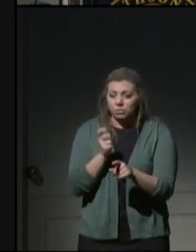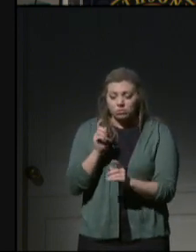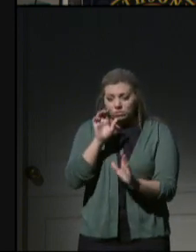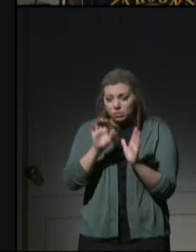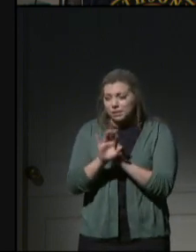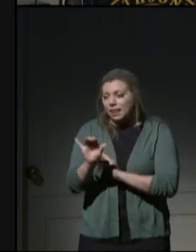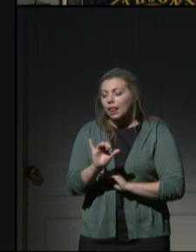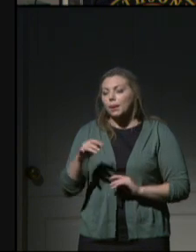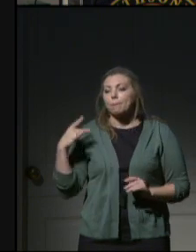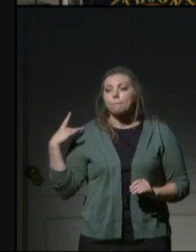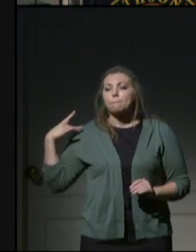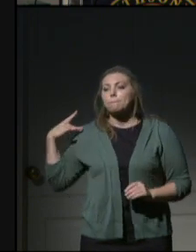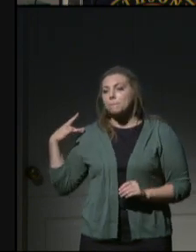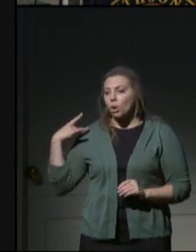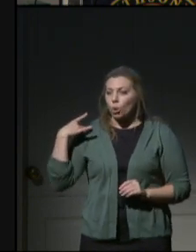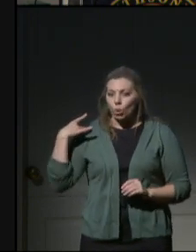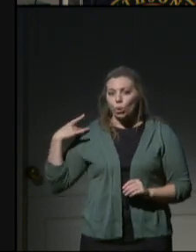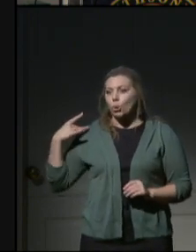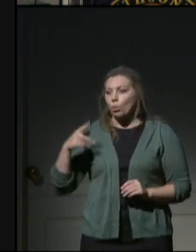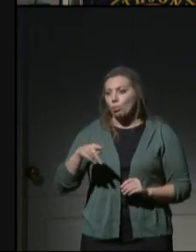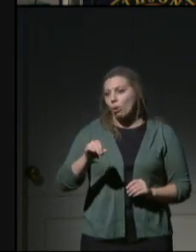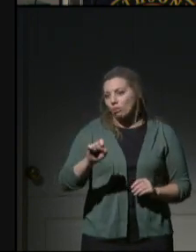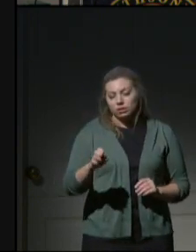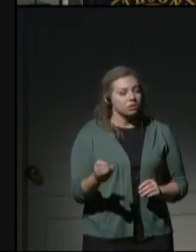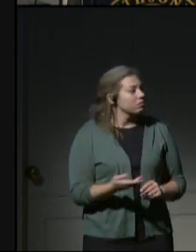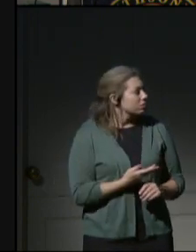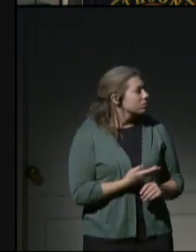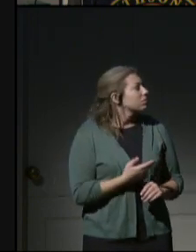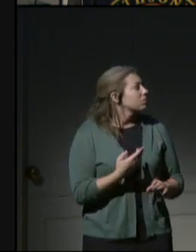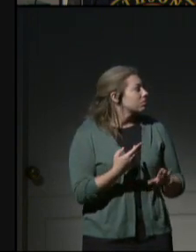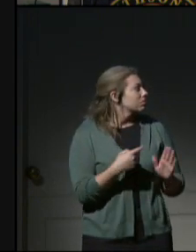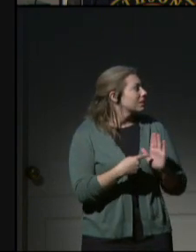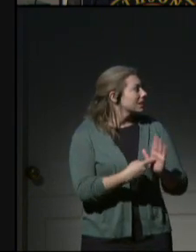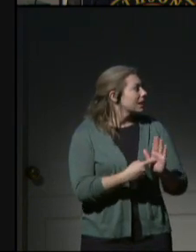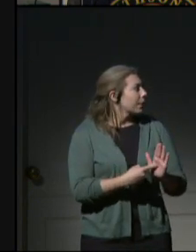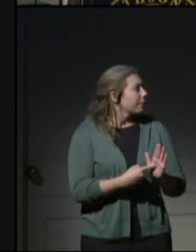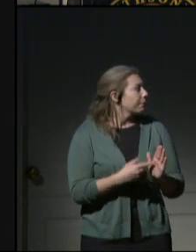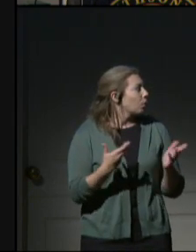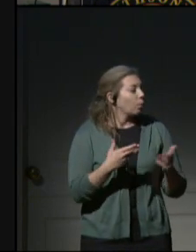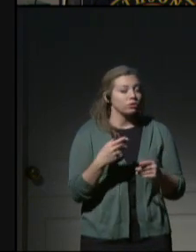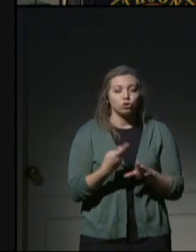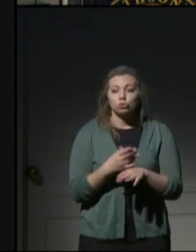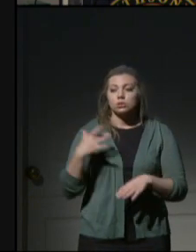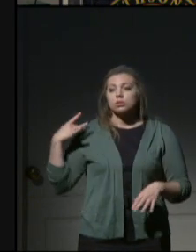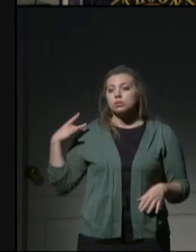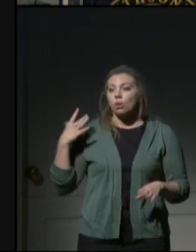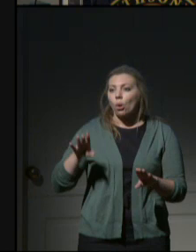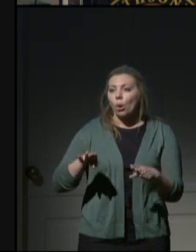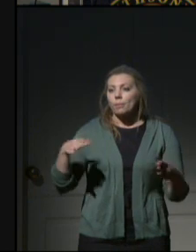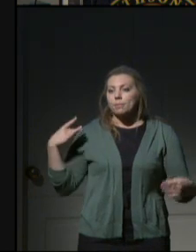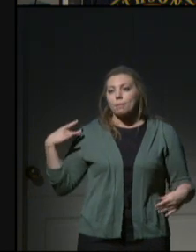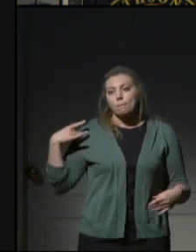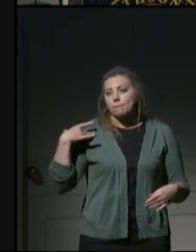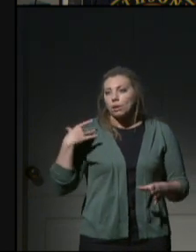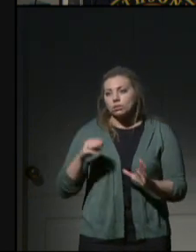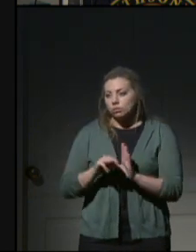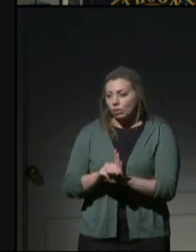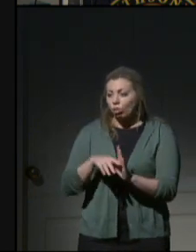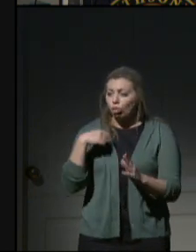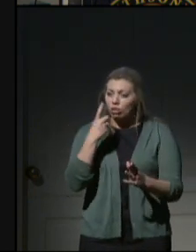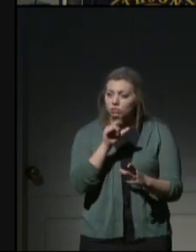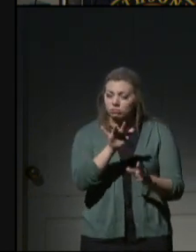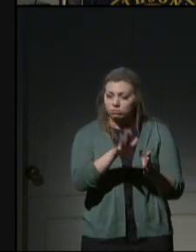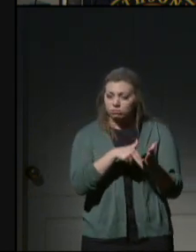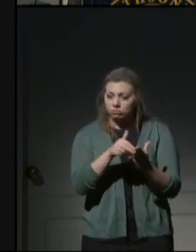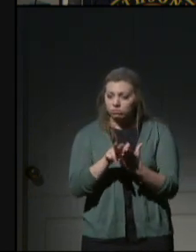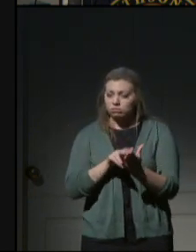from images, like poses, for example. So this is just some examples of using open pose model, which looks at a